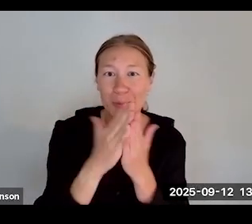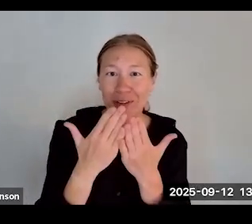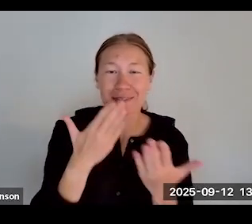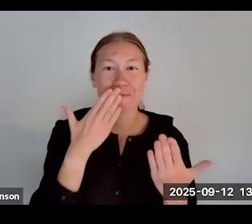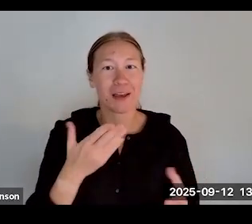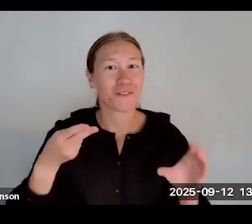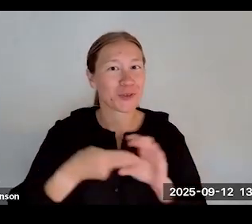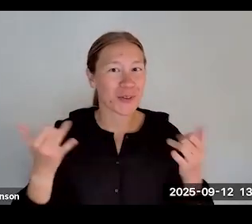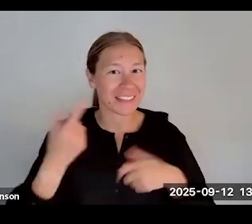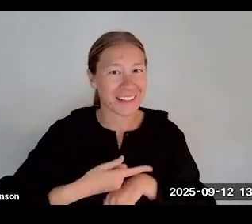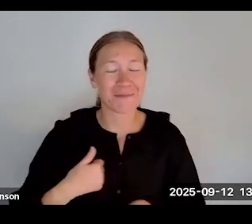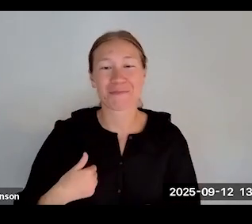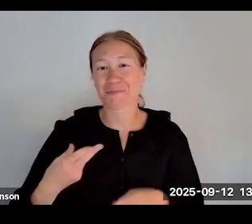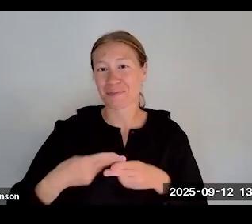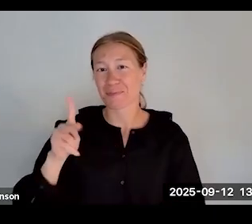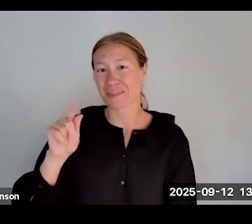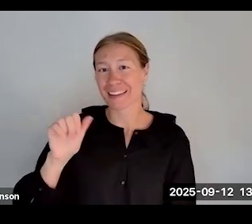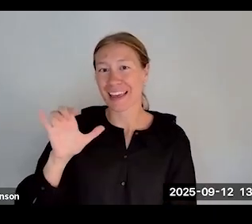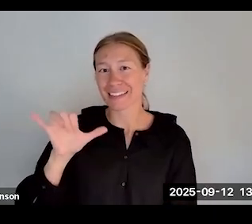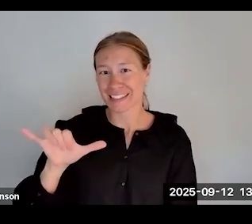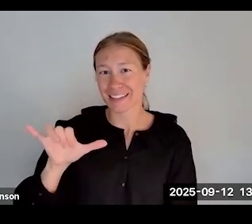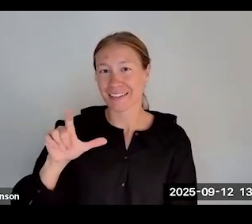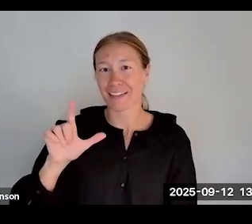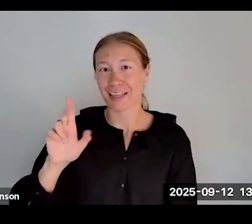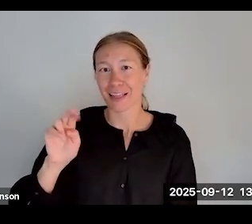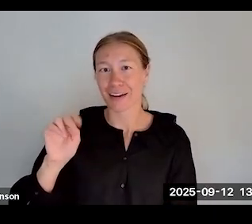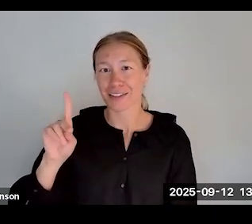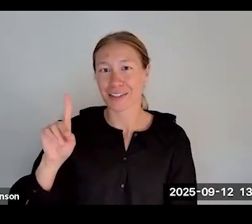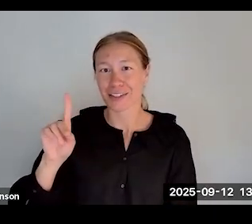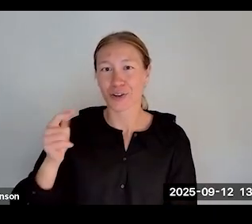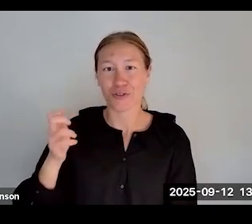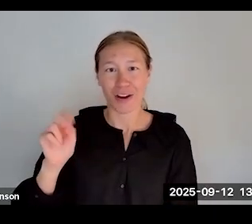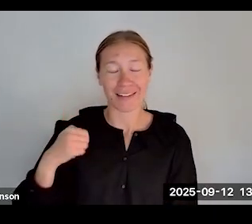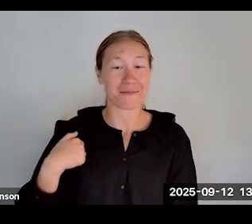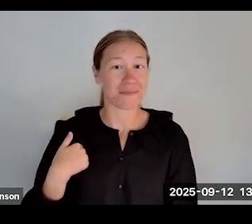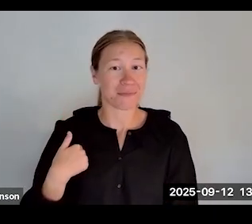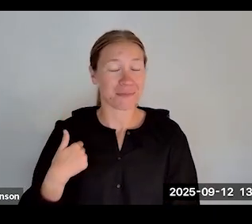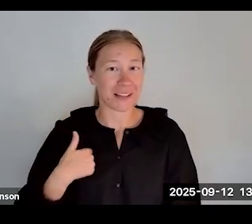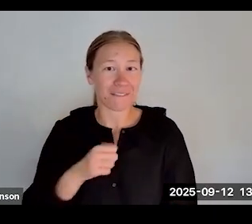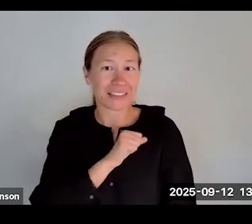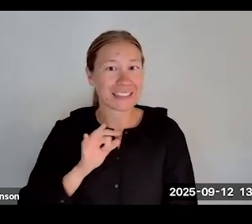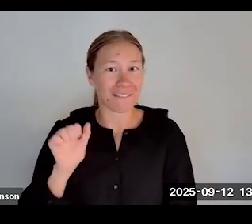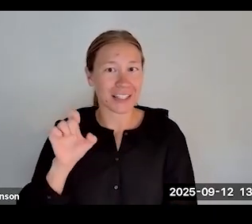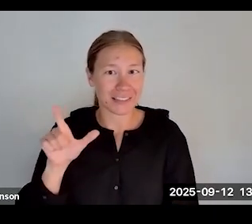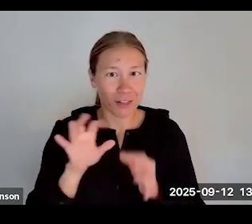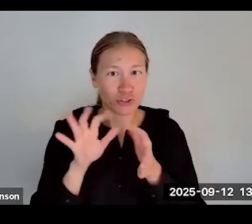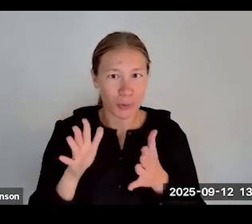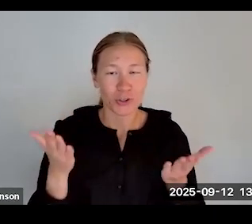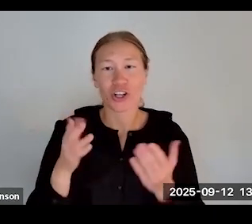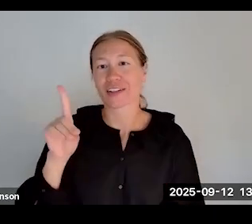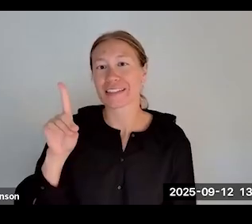being here. My name is Casey Lundgren, and I am one of the staff American Sign Language interpreters in the Disability Equity